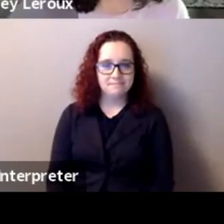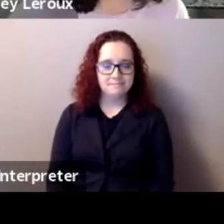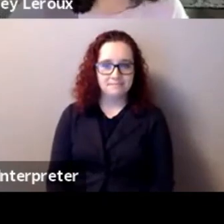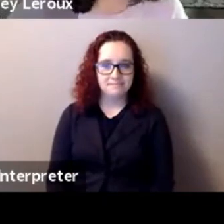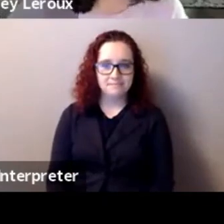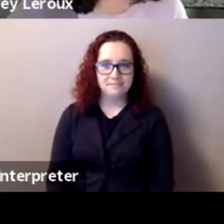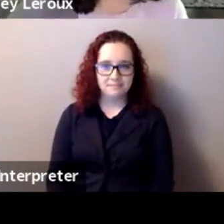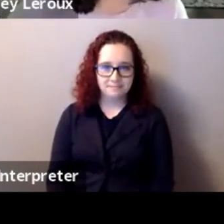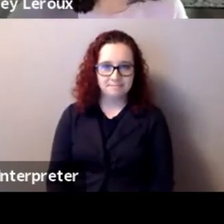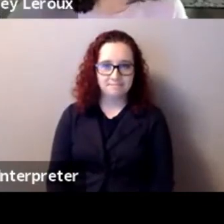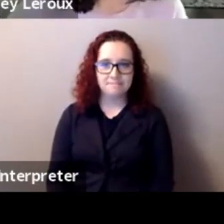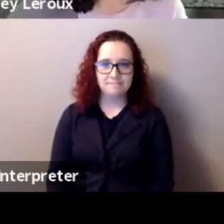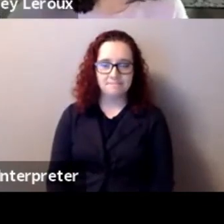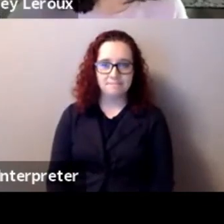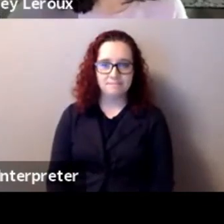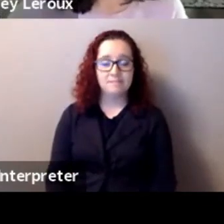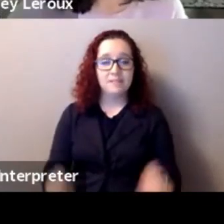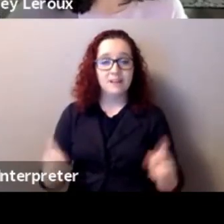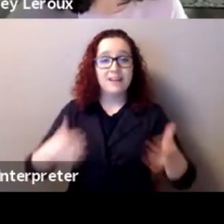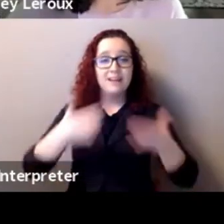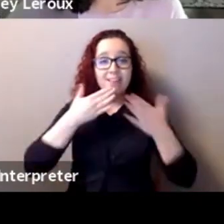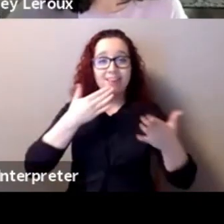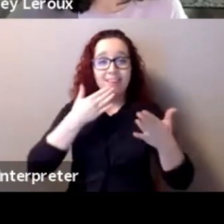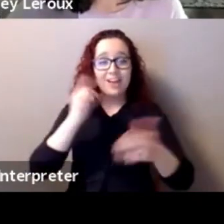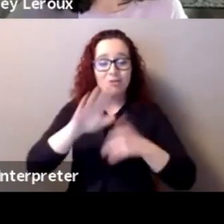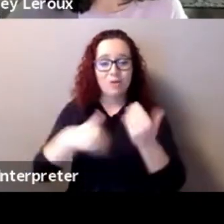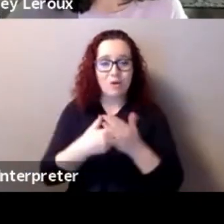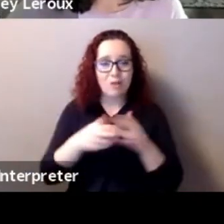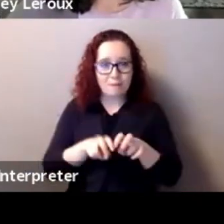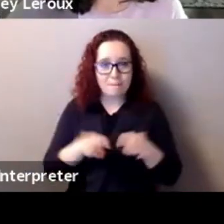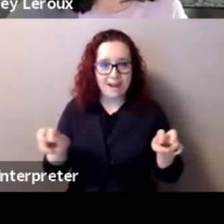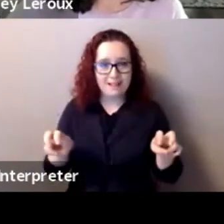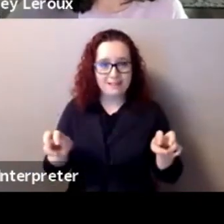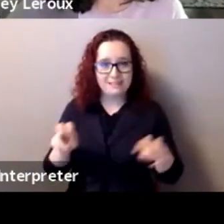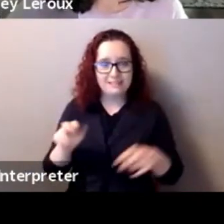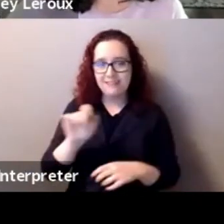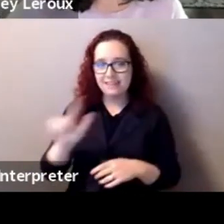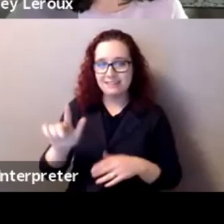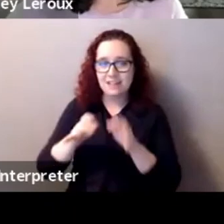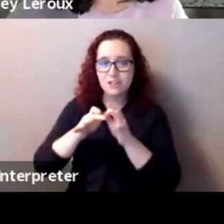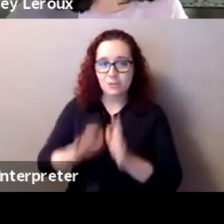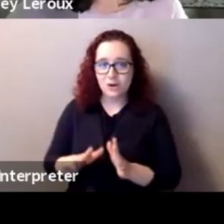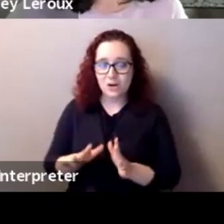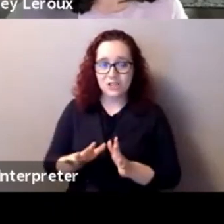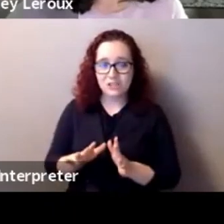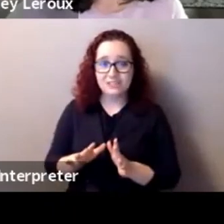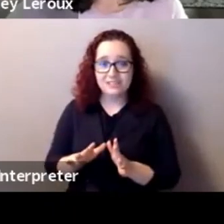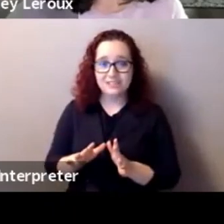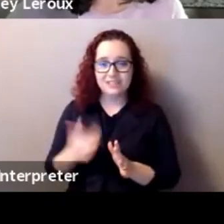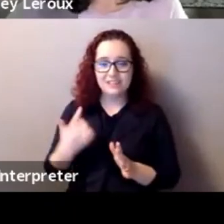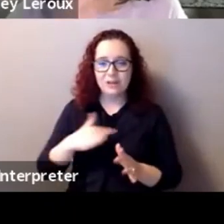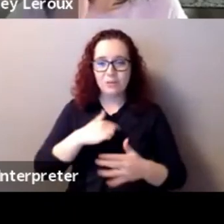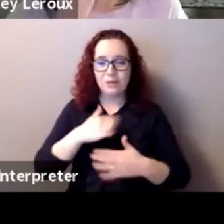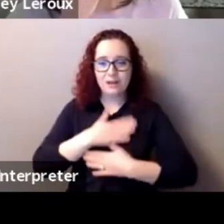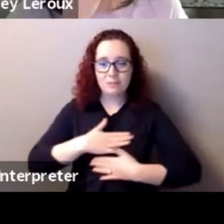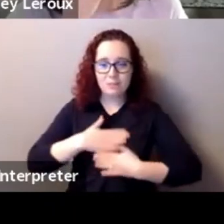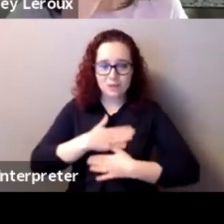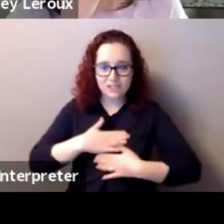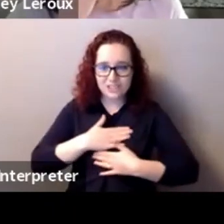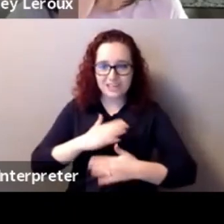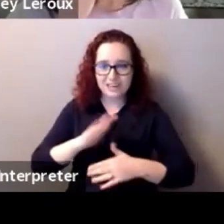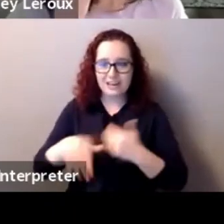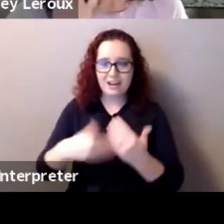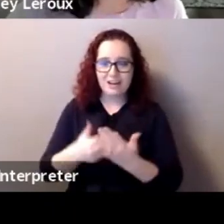Yeah. Well, a big thank you to all of our panelists today and our ASL interpreters. We appreciated all of